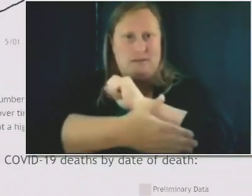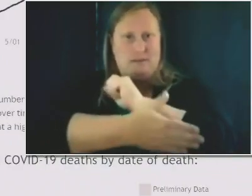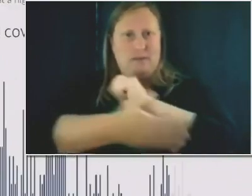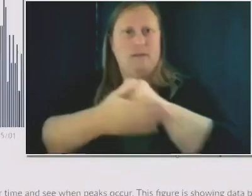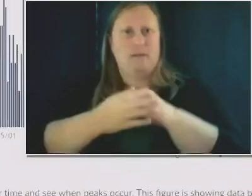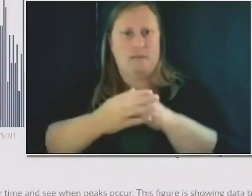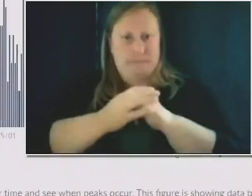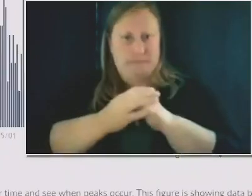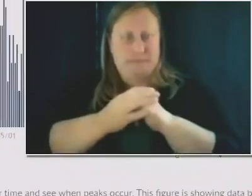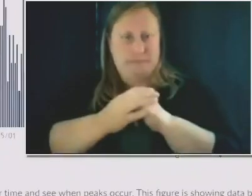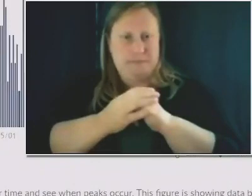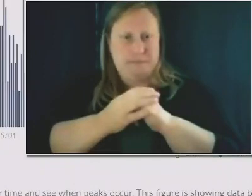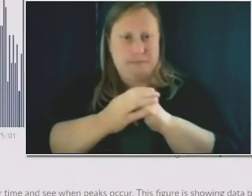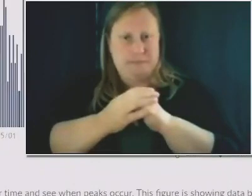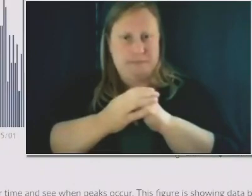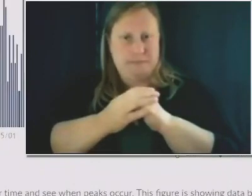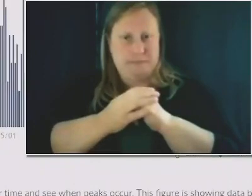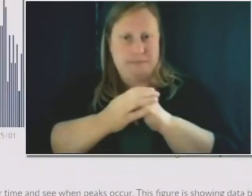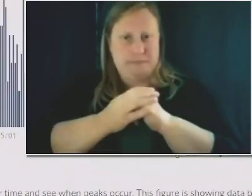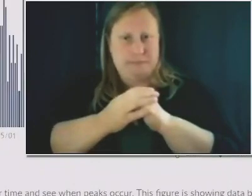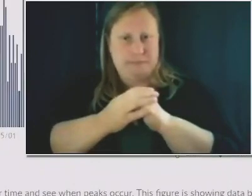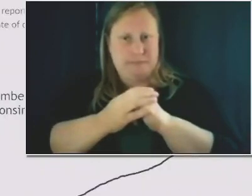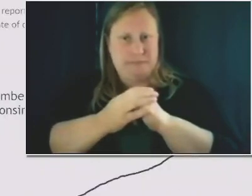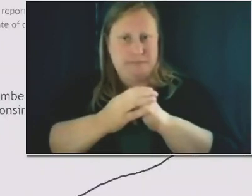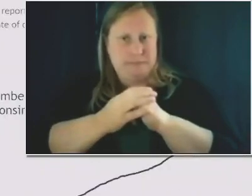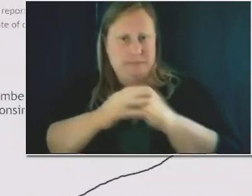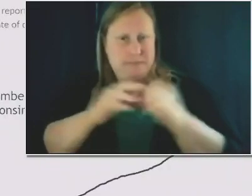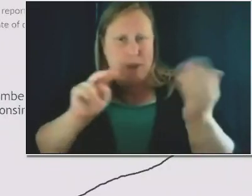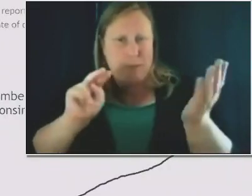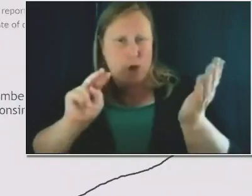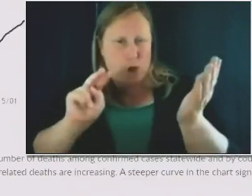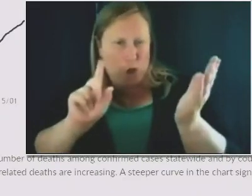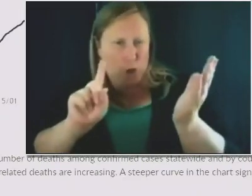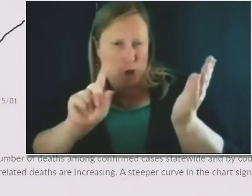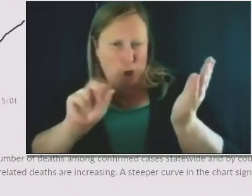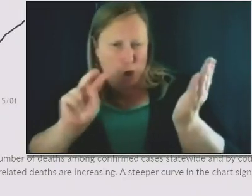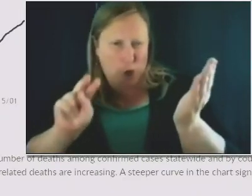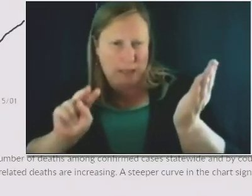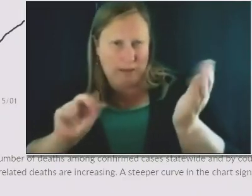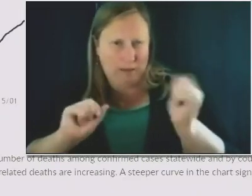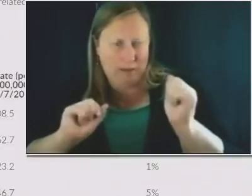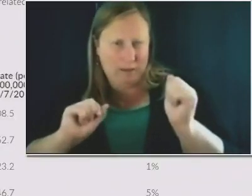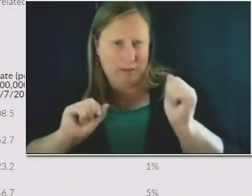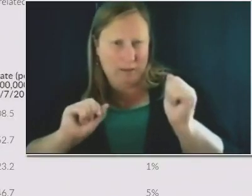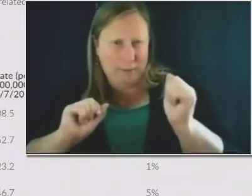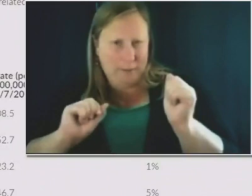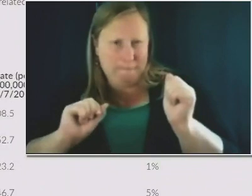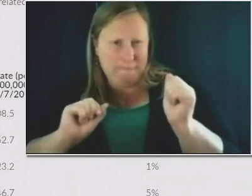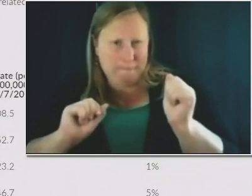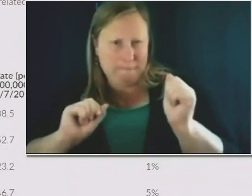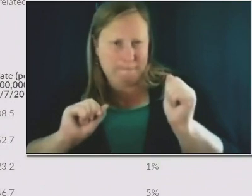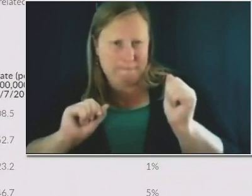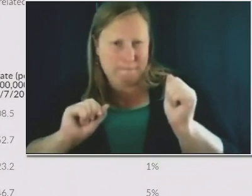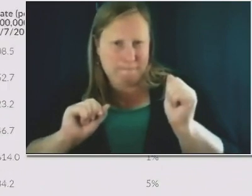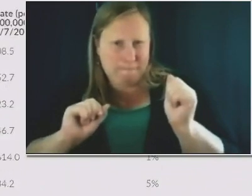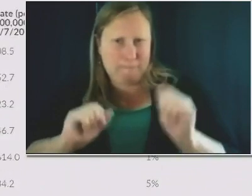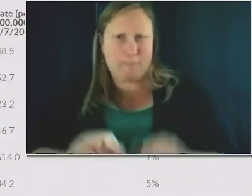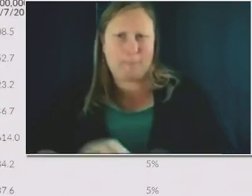Right, but you got to look at all 72 counties, and then you got to write down each total for that day, and there's just no easy way to